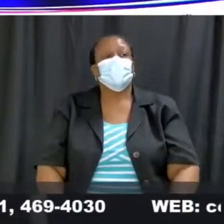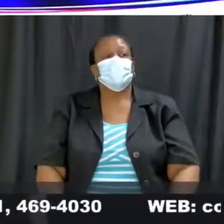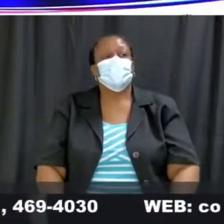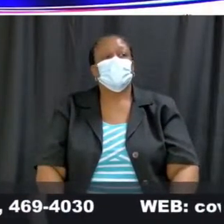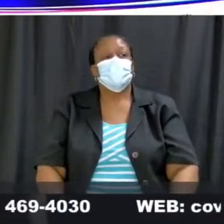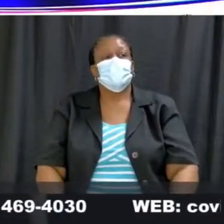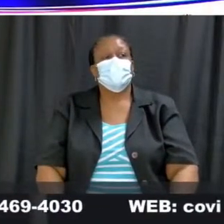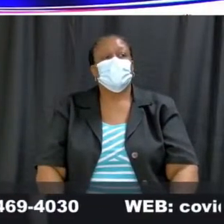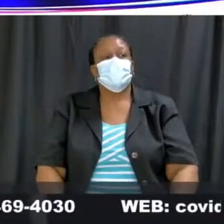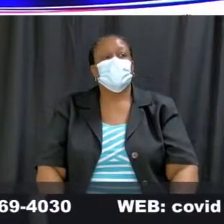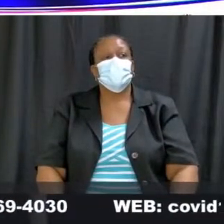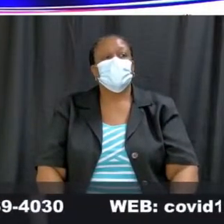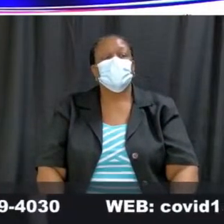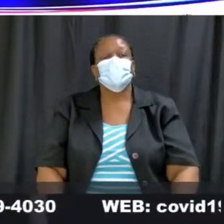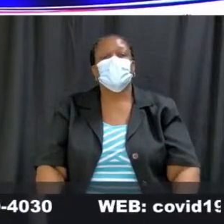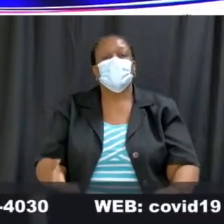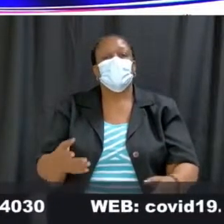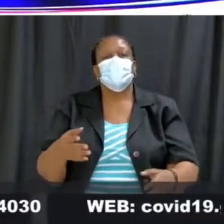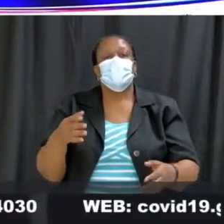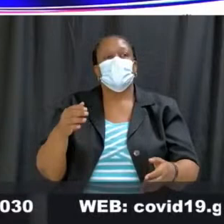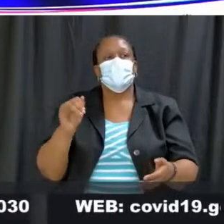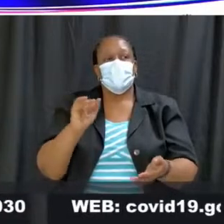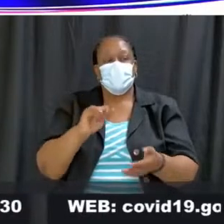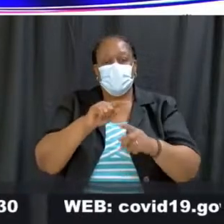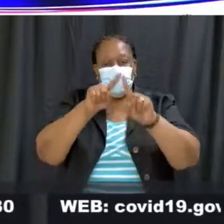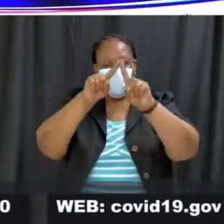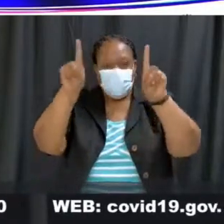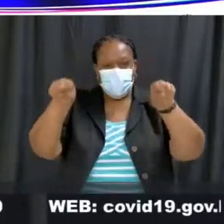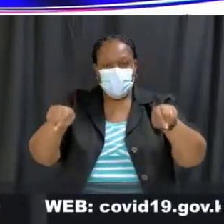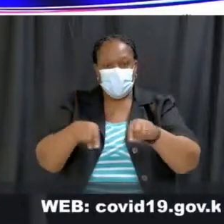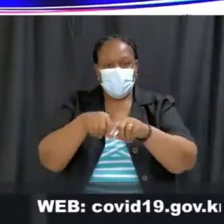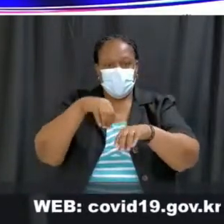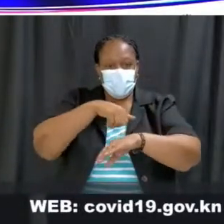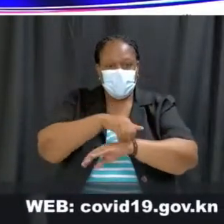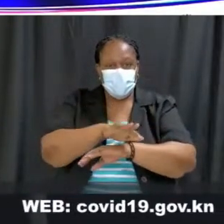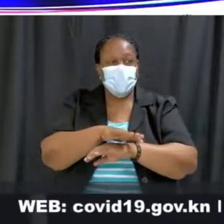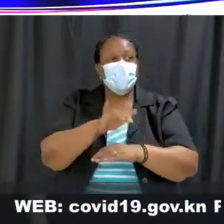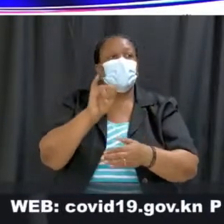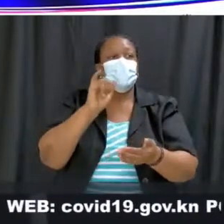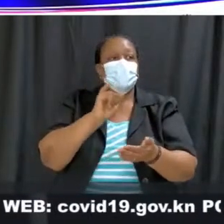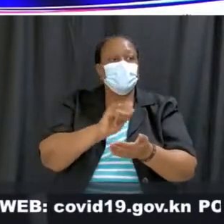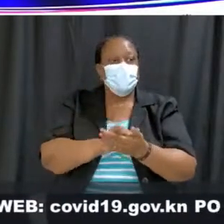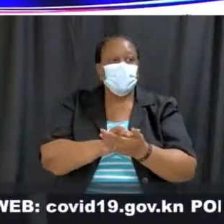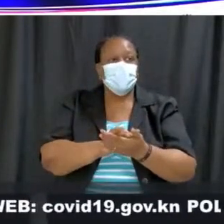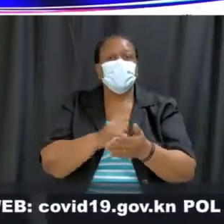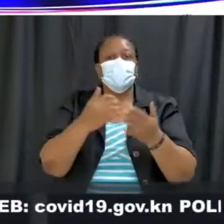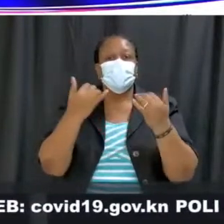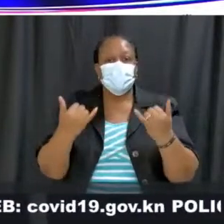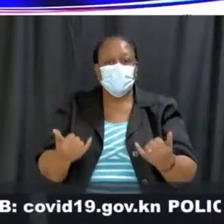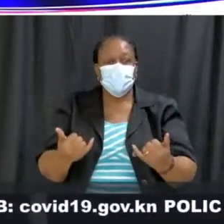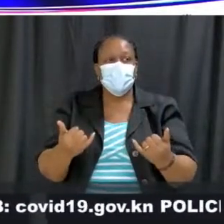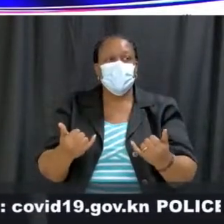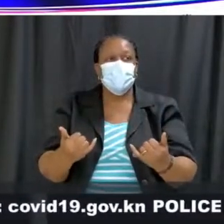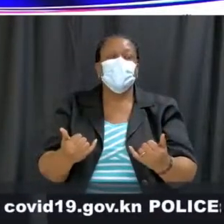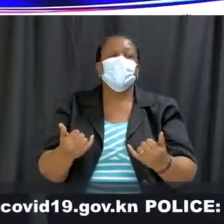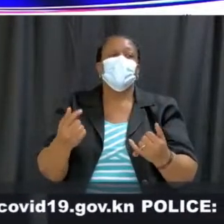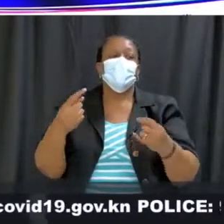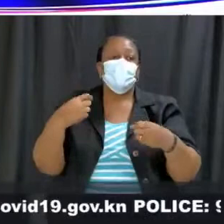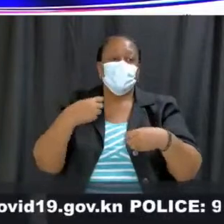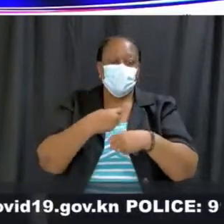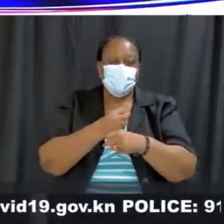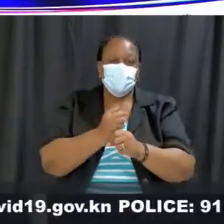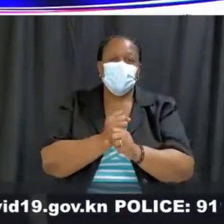we disseminate at the end of each day, we are in the process of revising and updating the